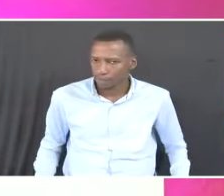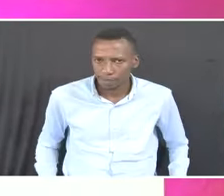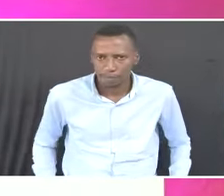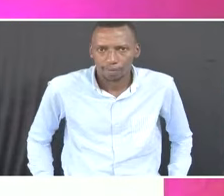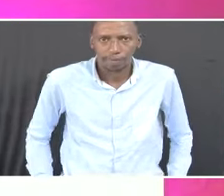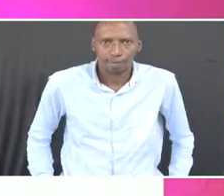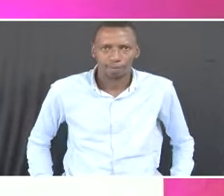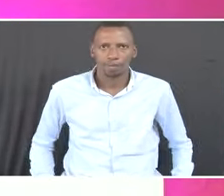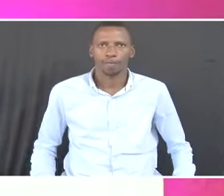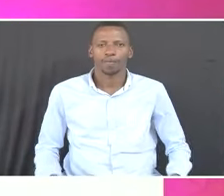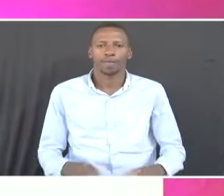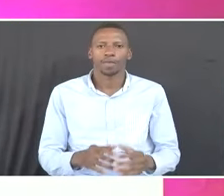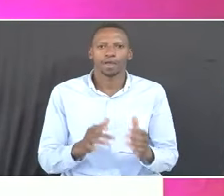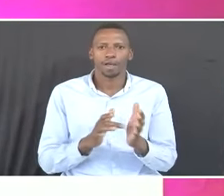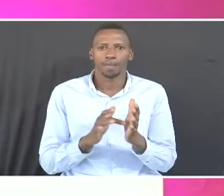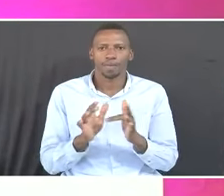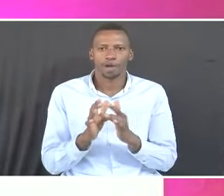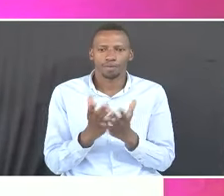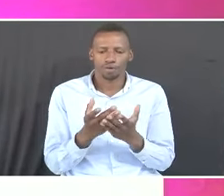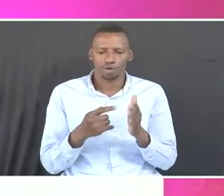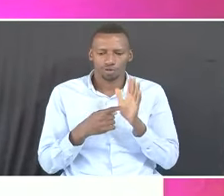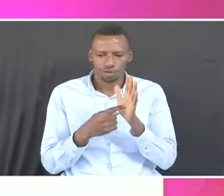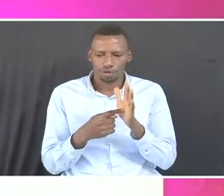16, it depicts a very blinded behavior.